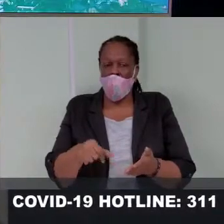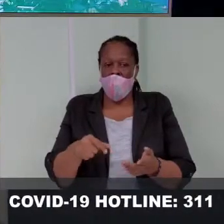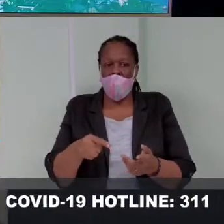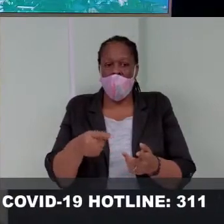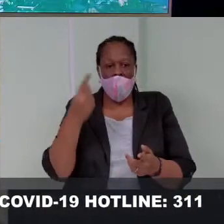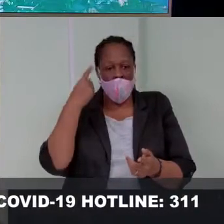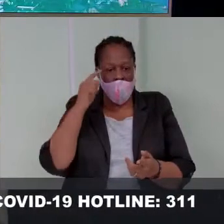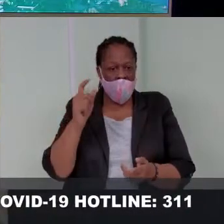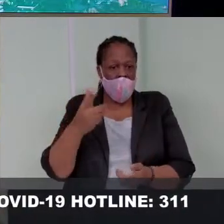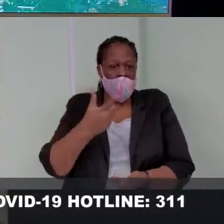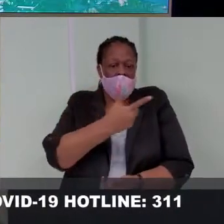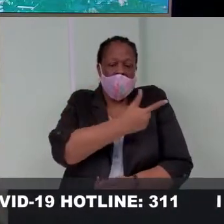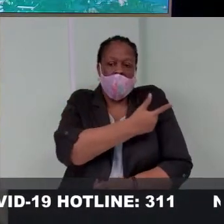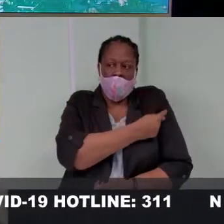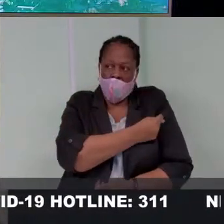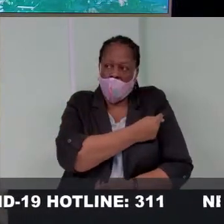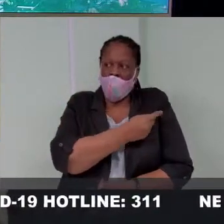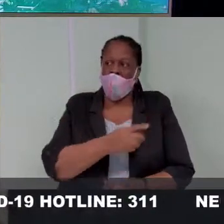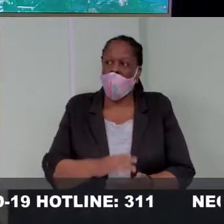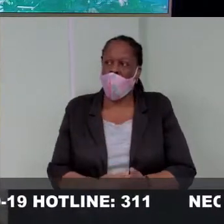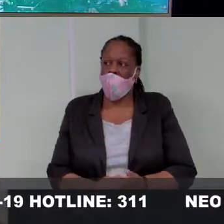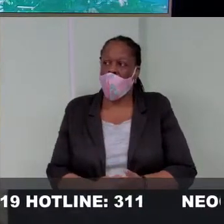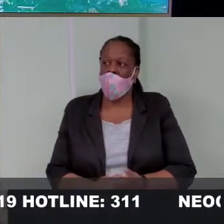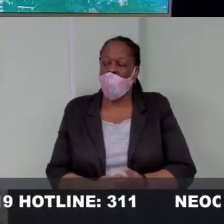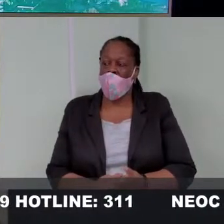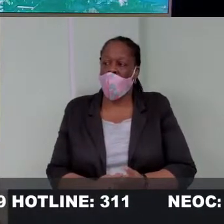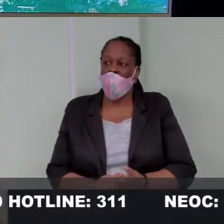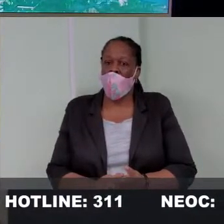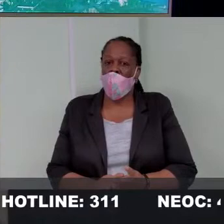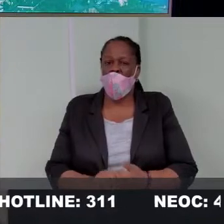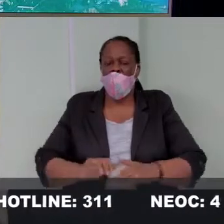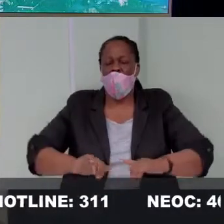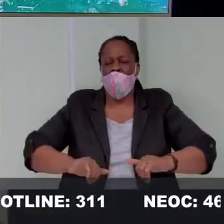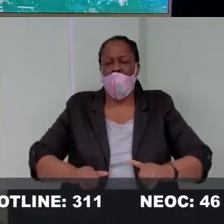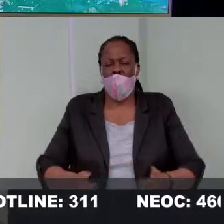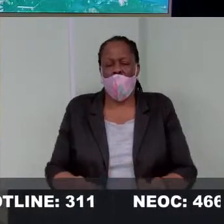vaccines. How many people would